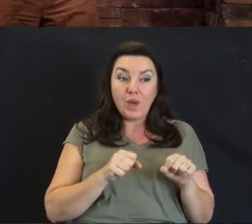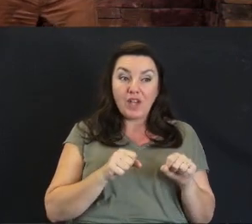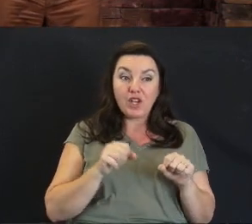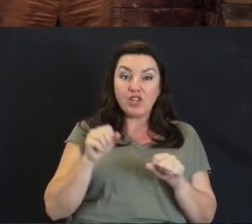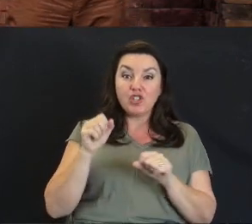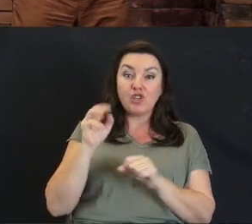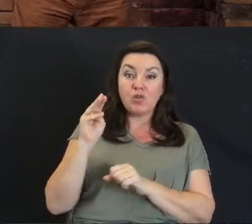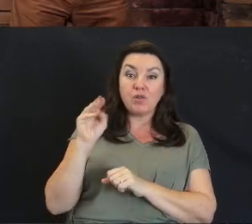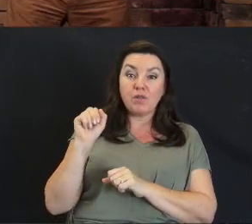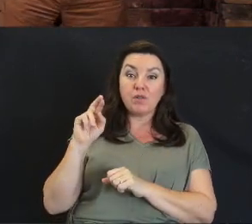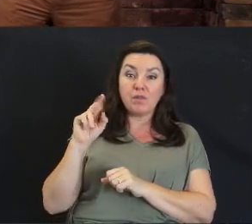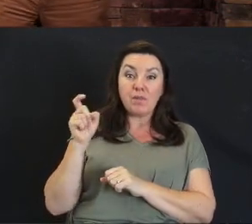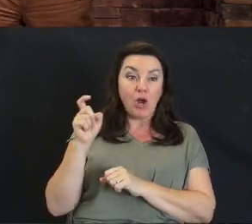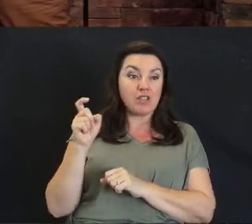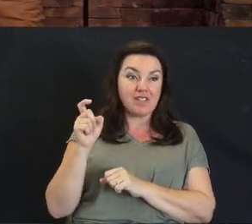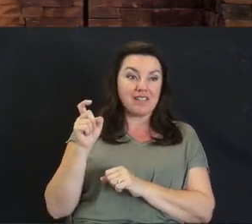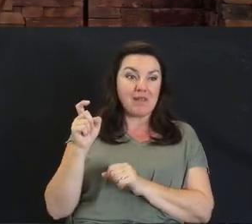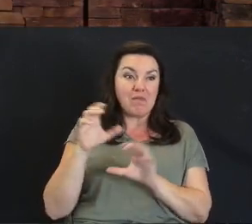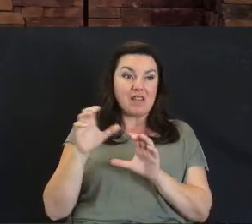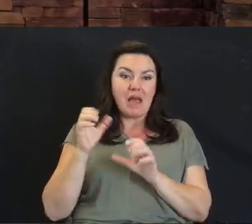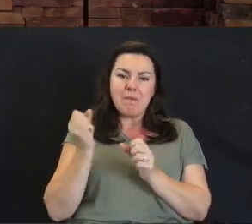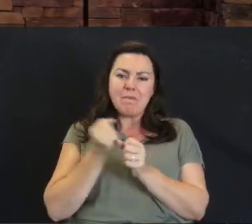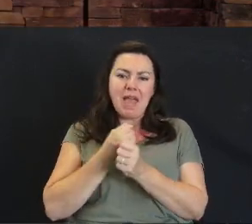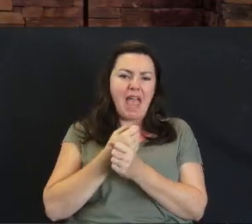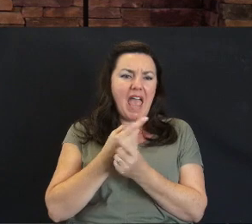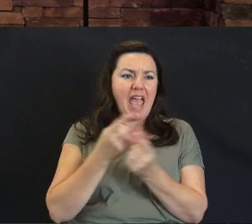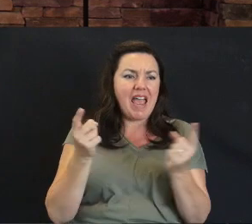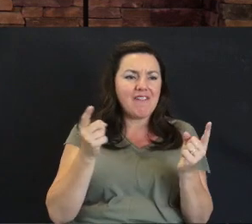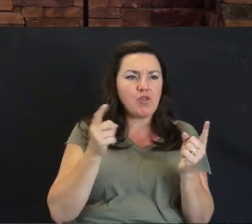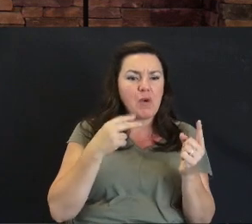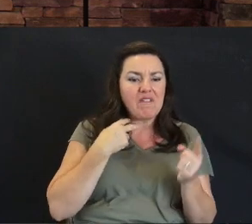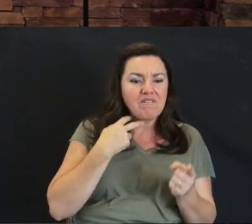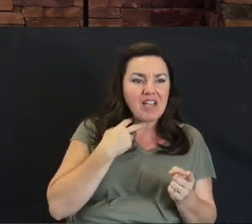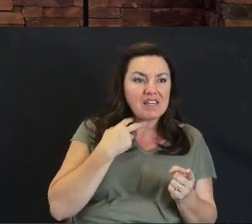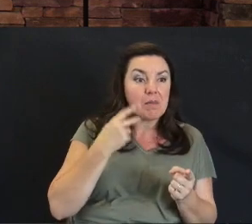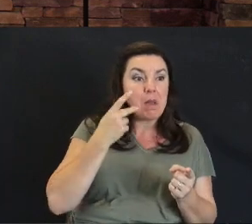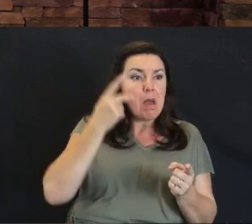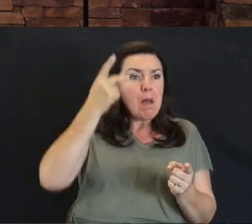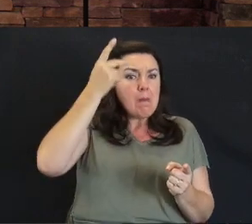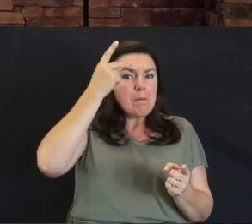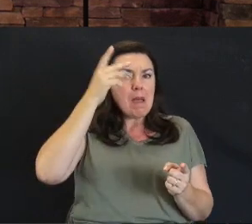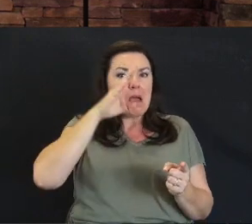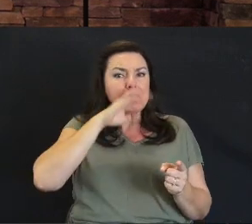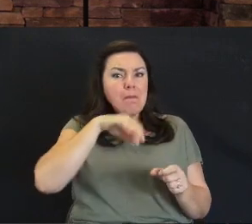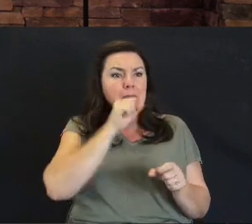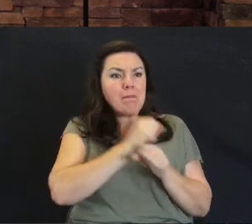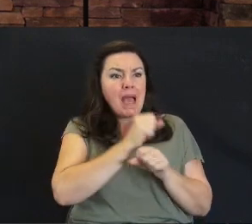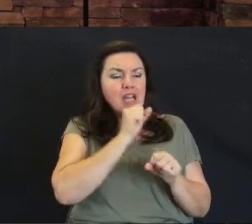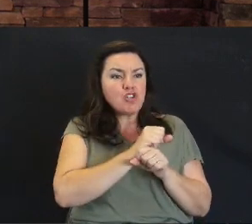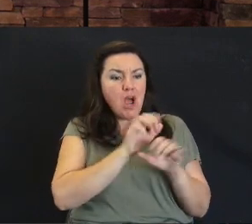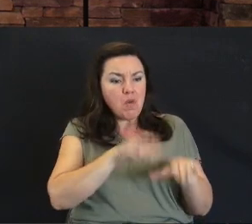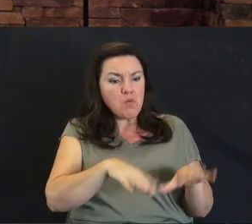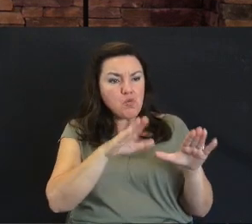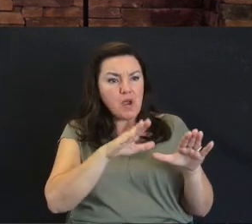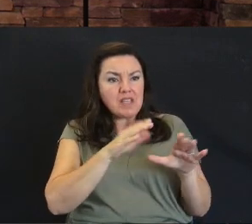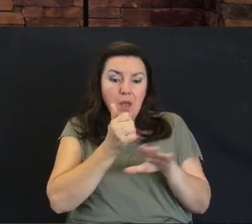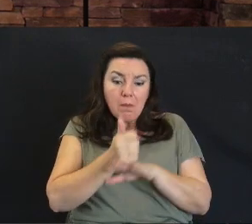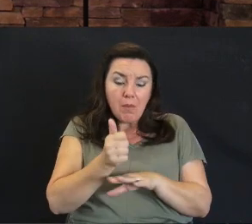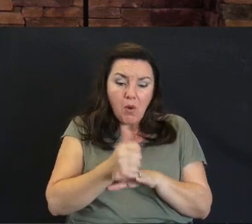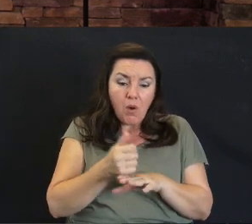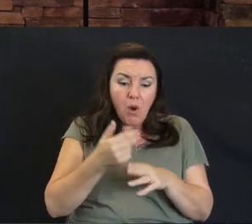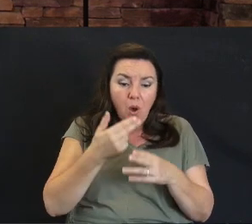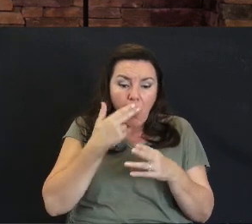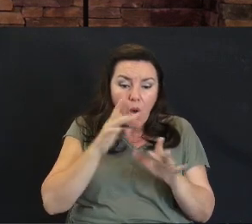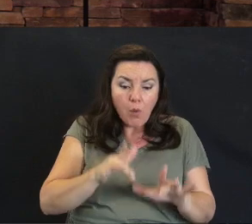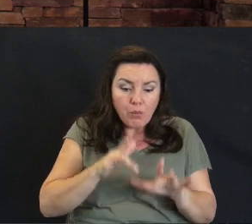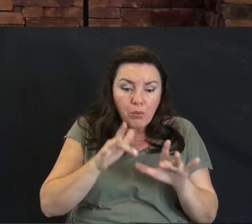Marxism does It makes victims Out of everybody So we can say Well Parents have done A bad job Of raising their kids So therefore The kids are victims Not necessarily Listen